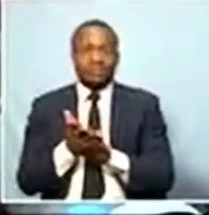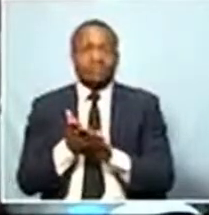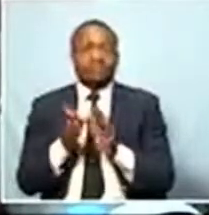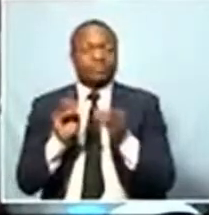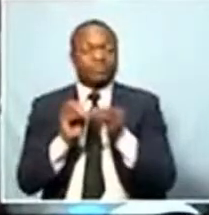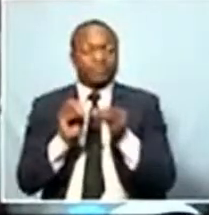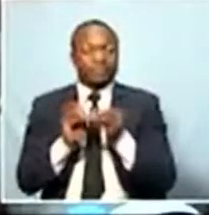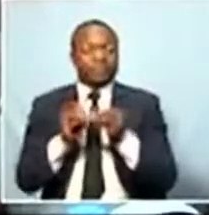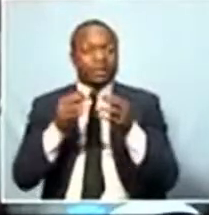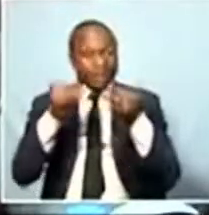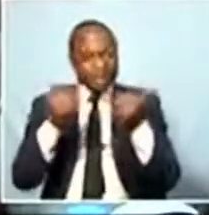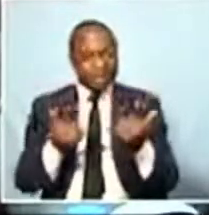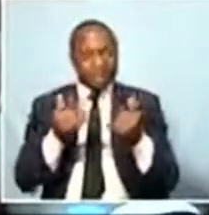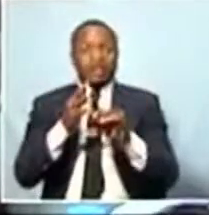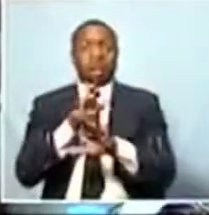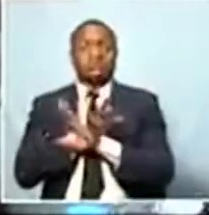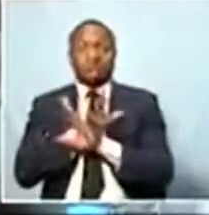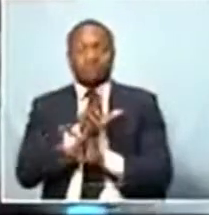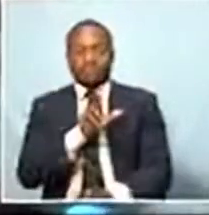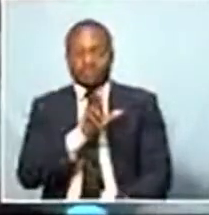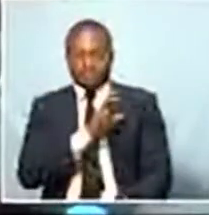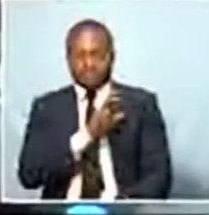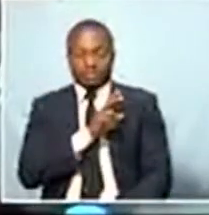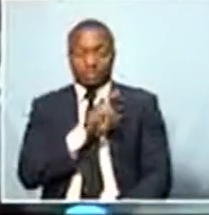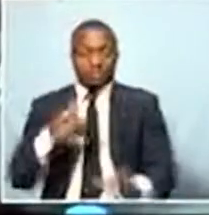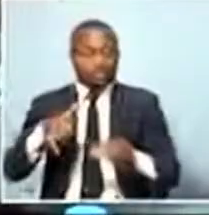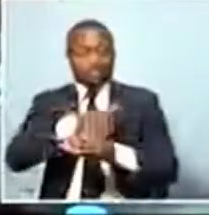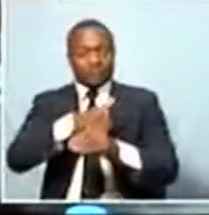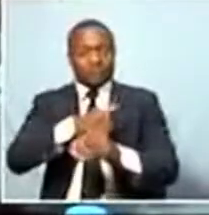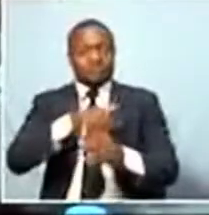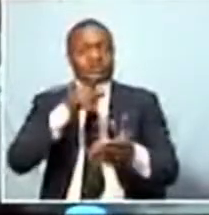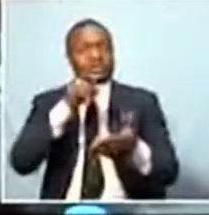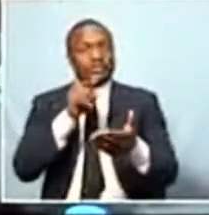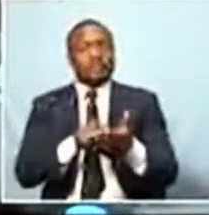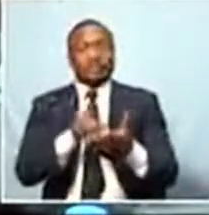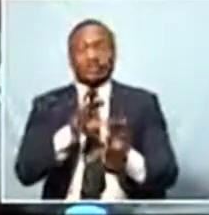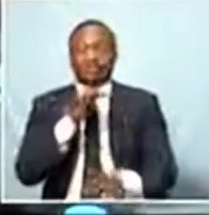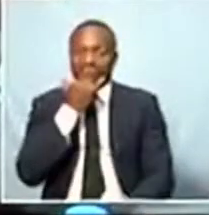for the Zambia police to be involved in such acts,